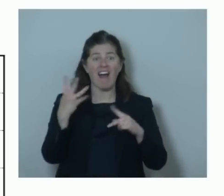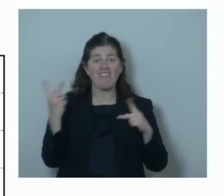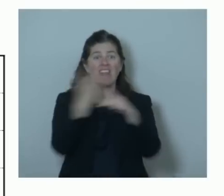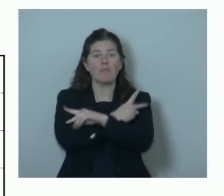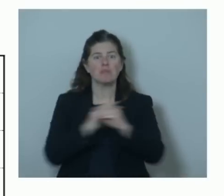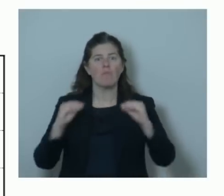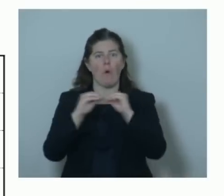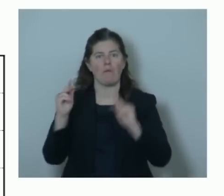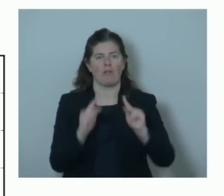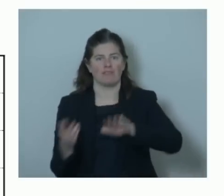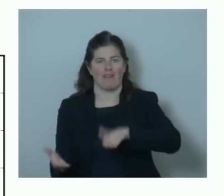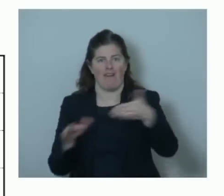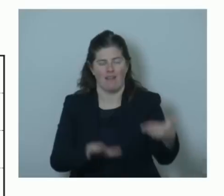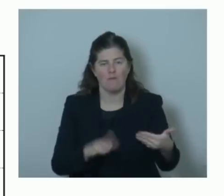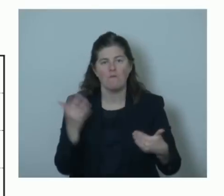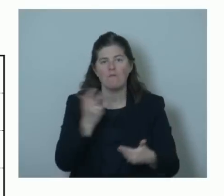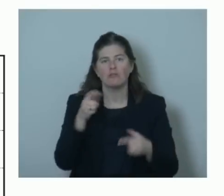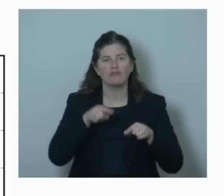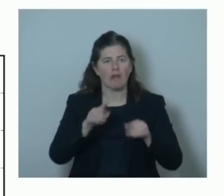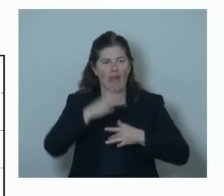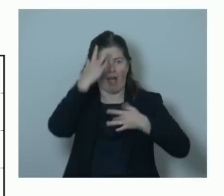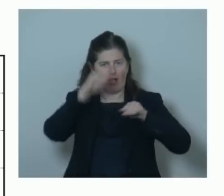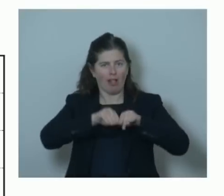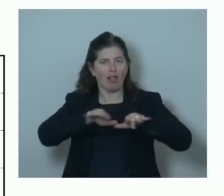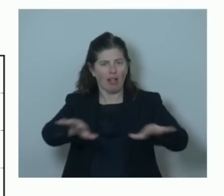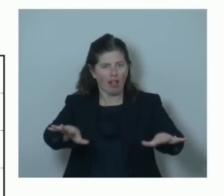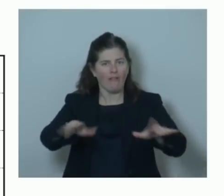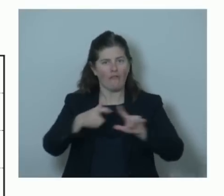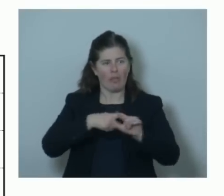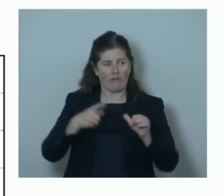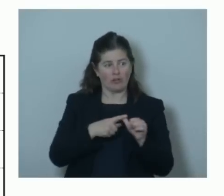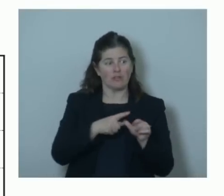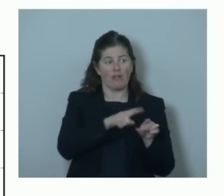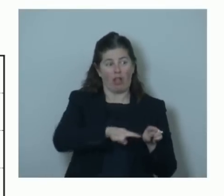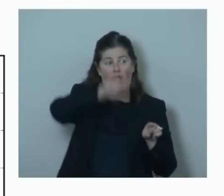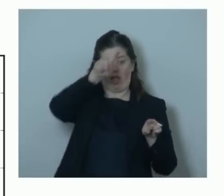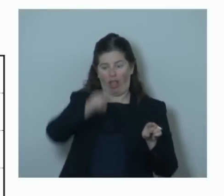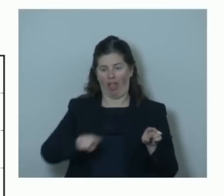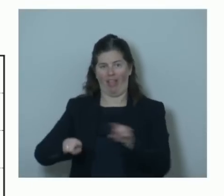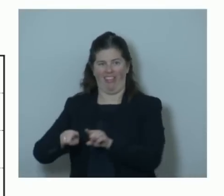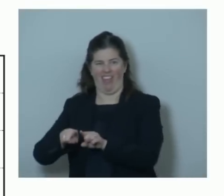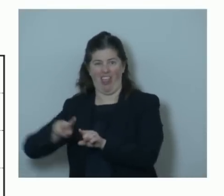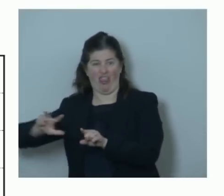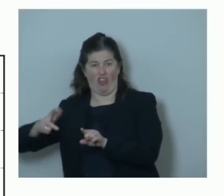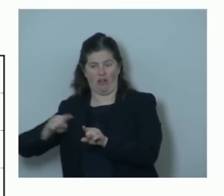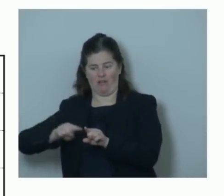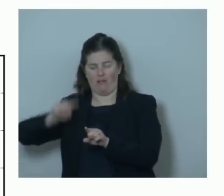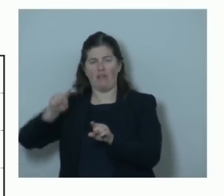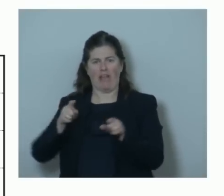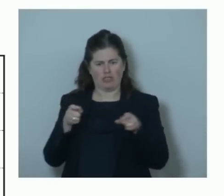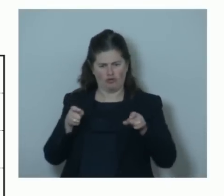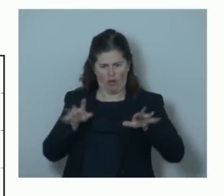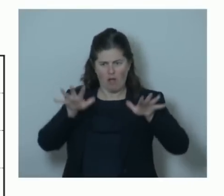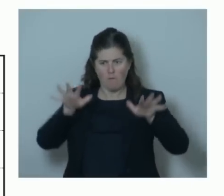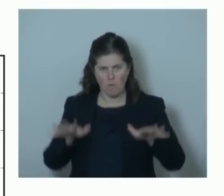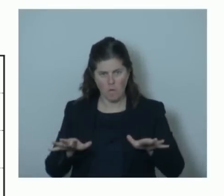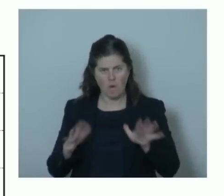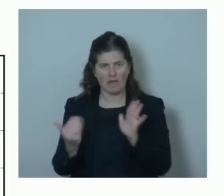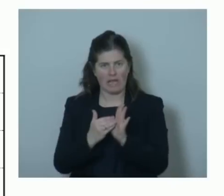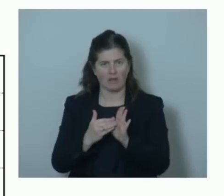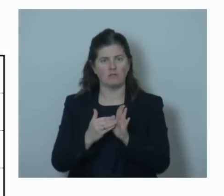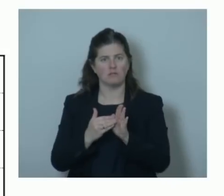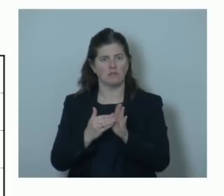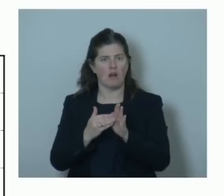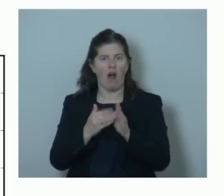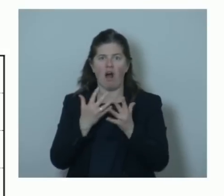died in that pandemic as the first. And then got the epidemic under control again, tremendous amount